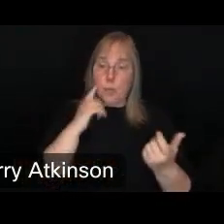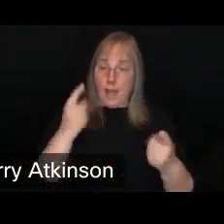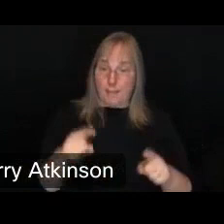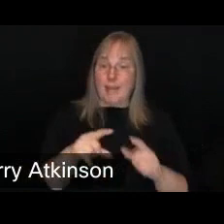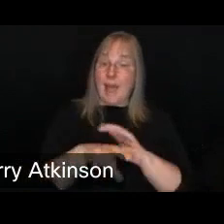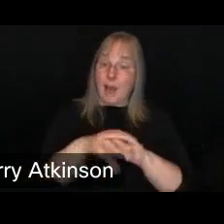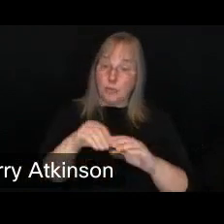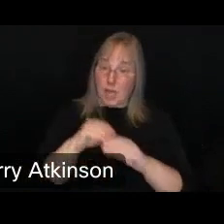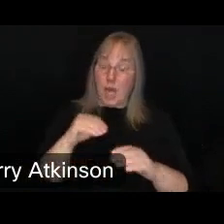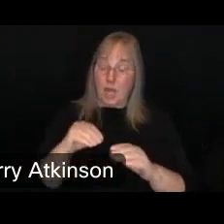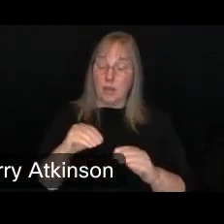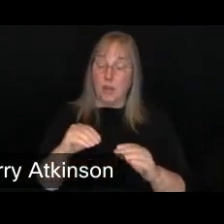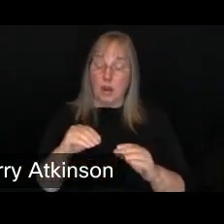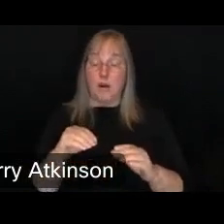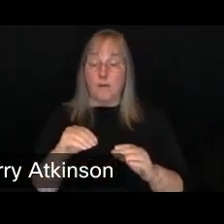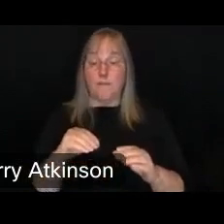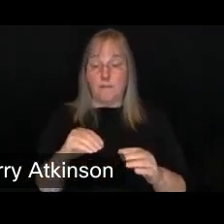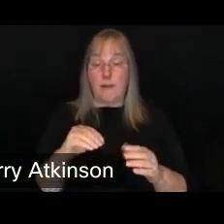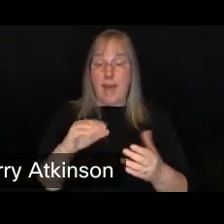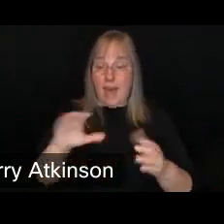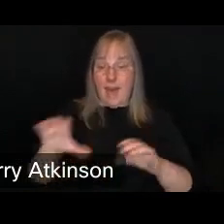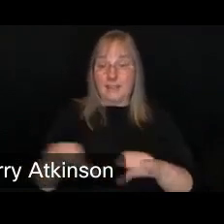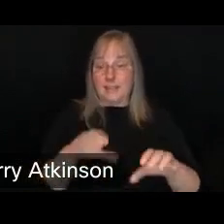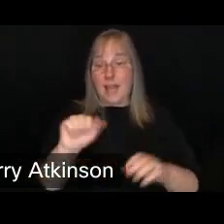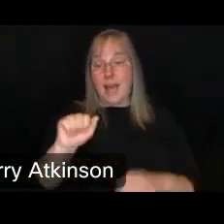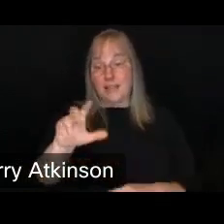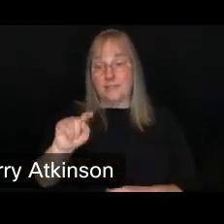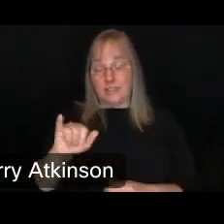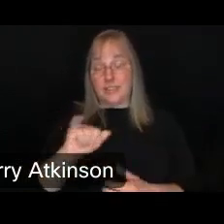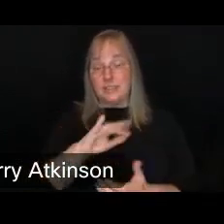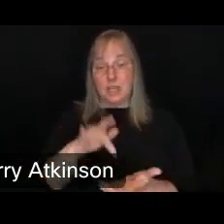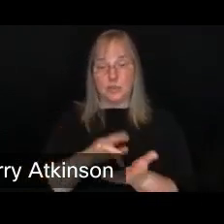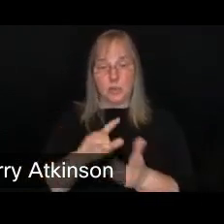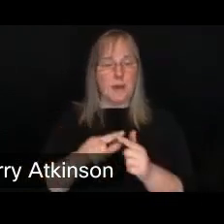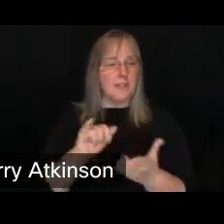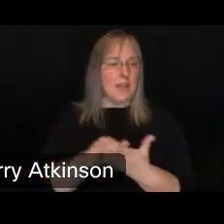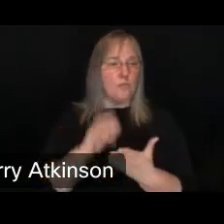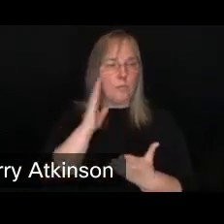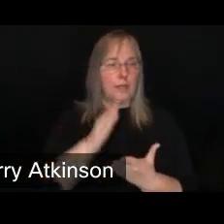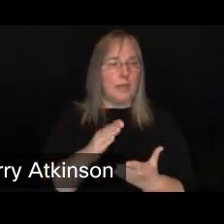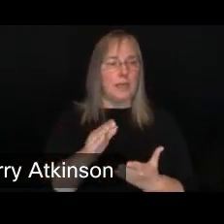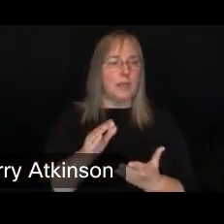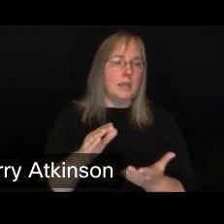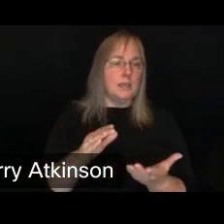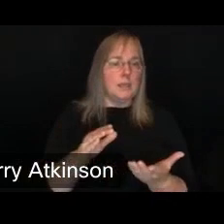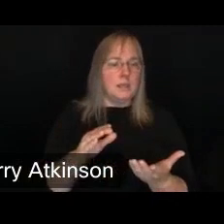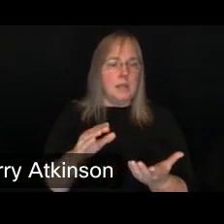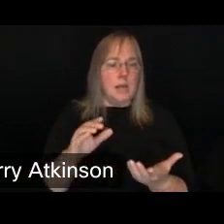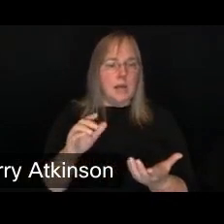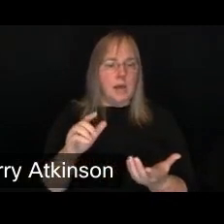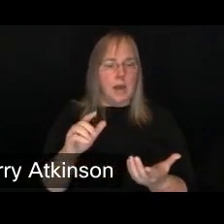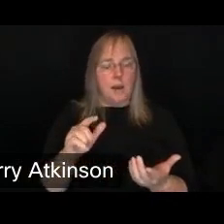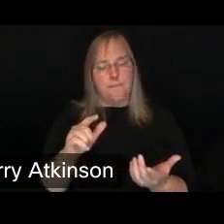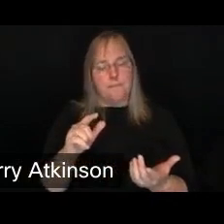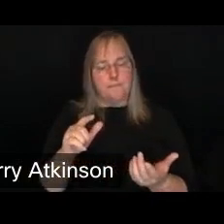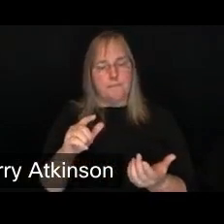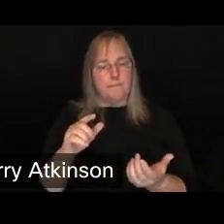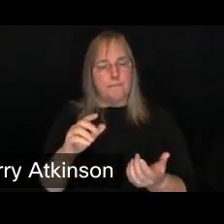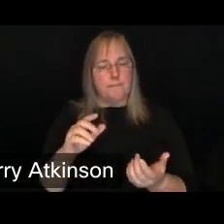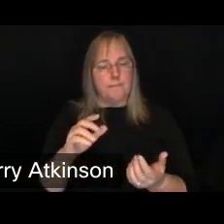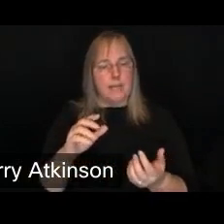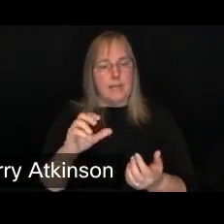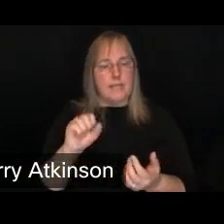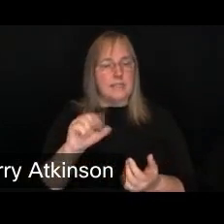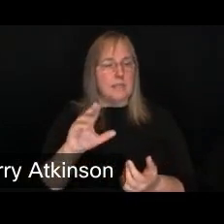lot of that will be through infill and minor subdivisions. So the plan still does certainly talk about there is a future for